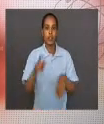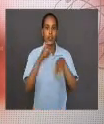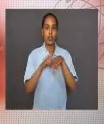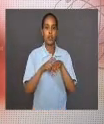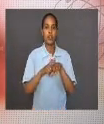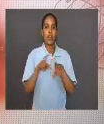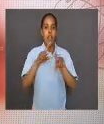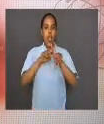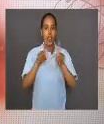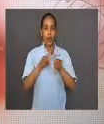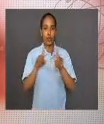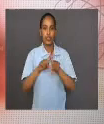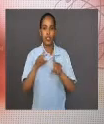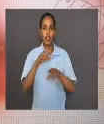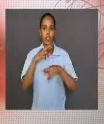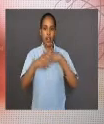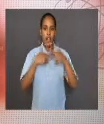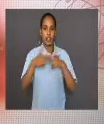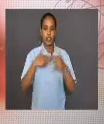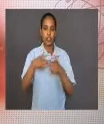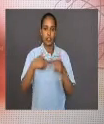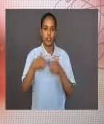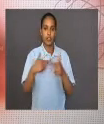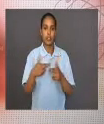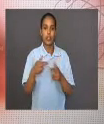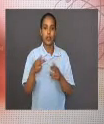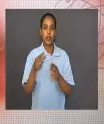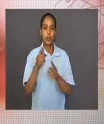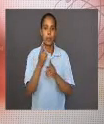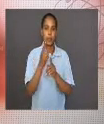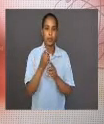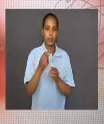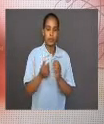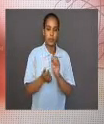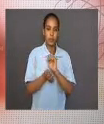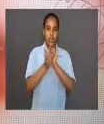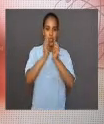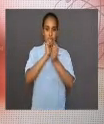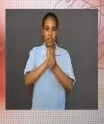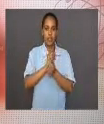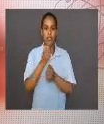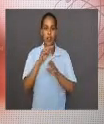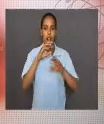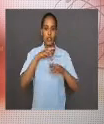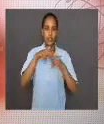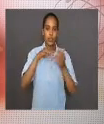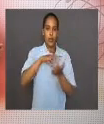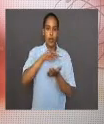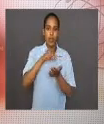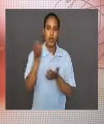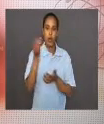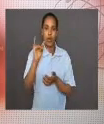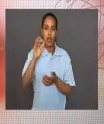During heterogeneous reactions, bringing the reacting molecules, or